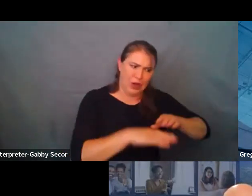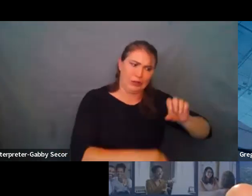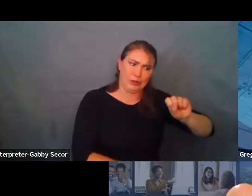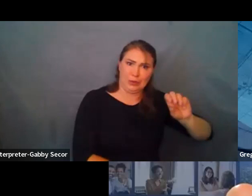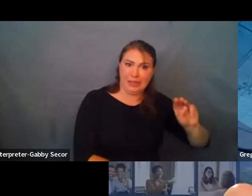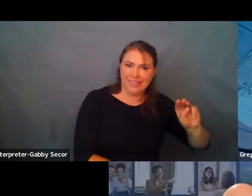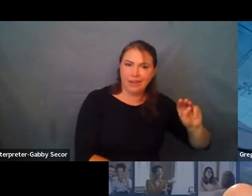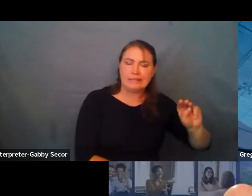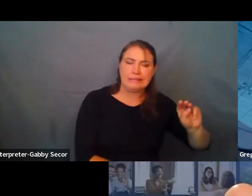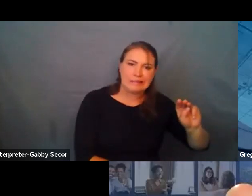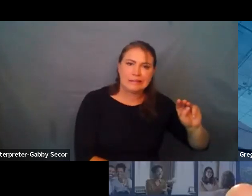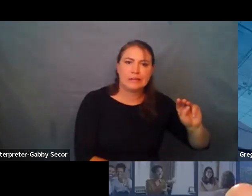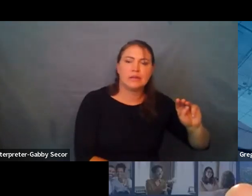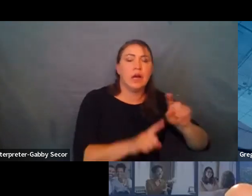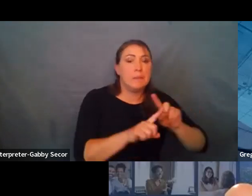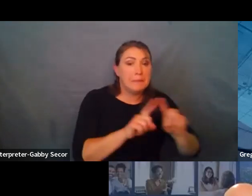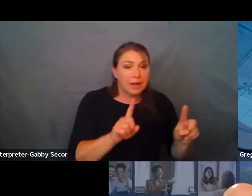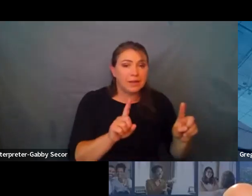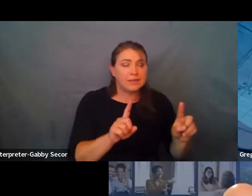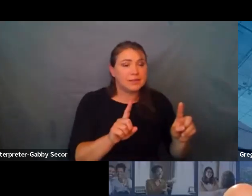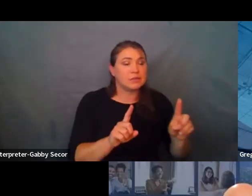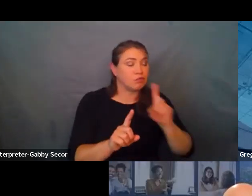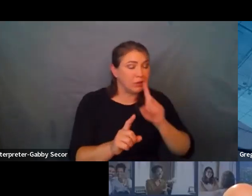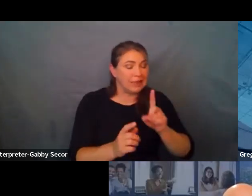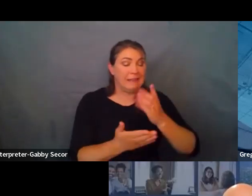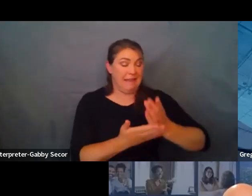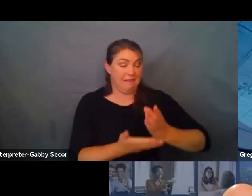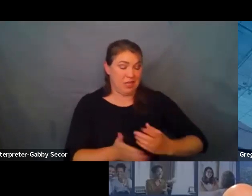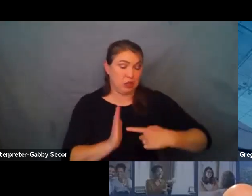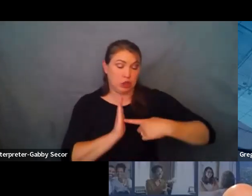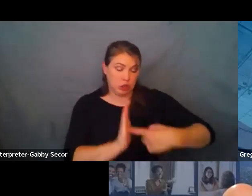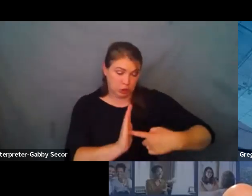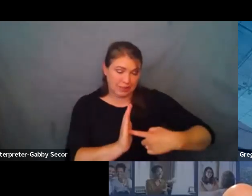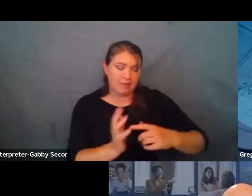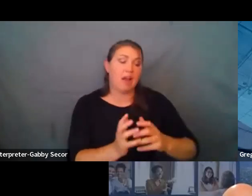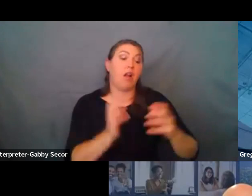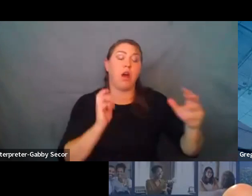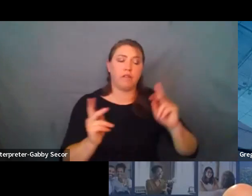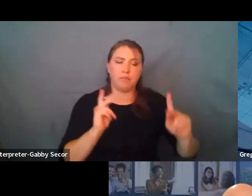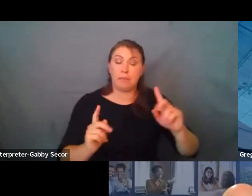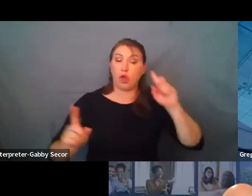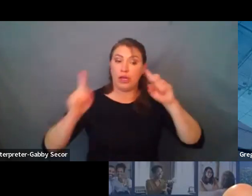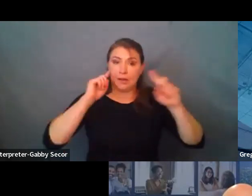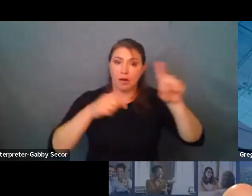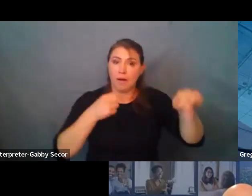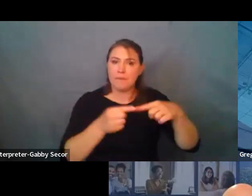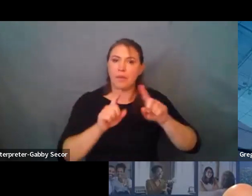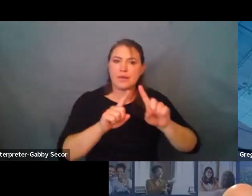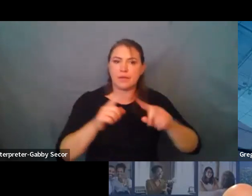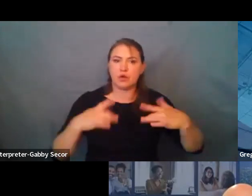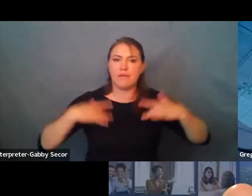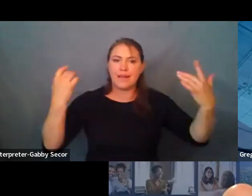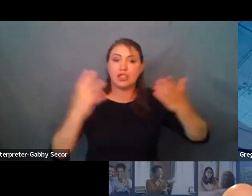through social media, a large majority of the people heard about the events through social media, and they were